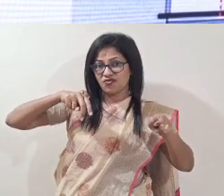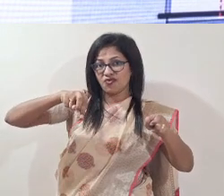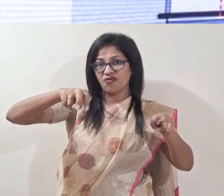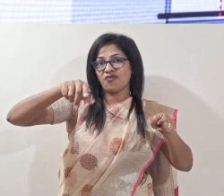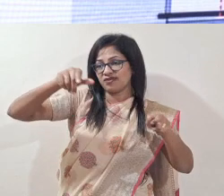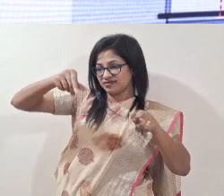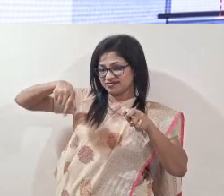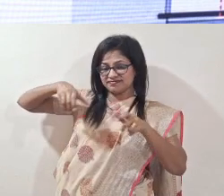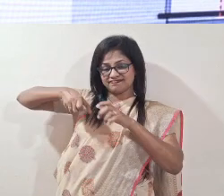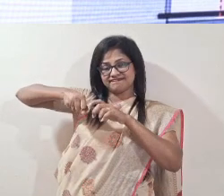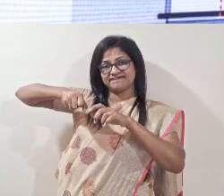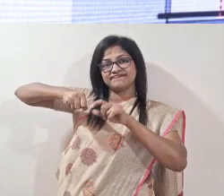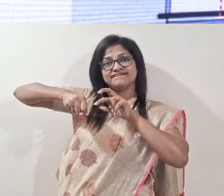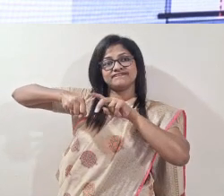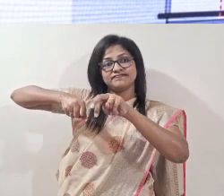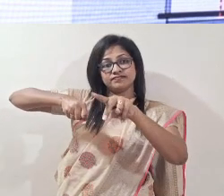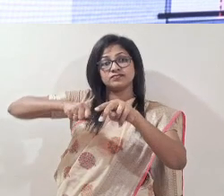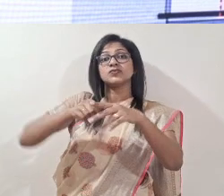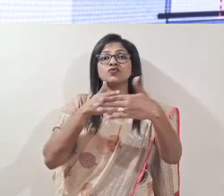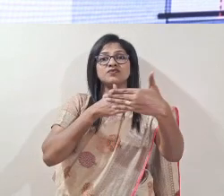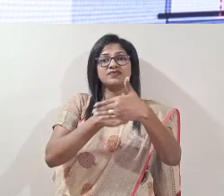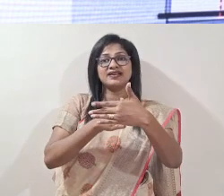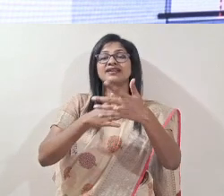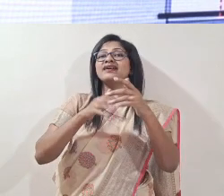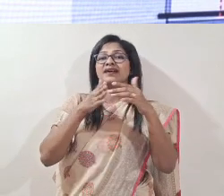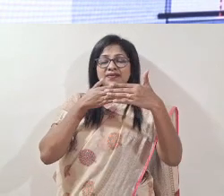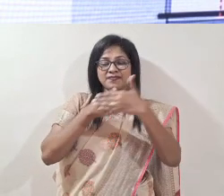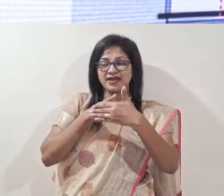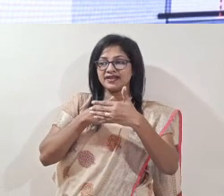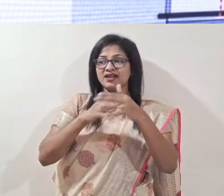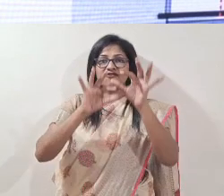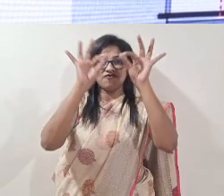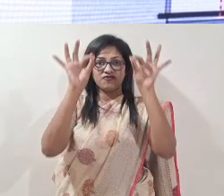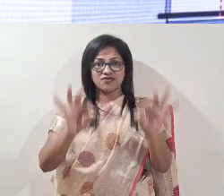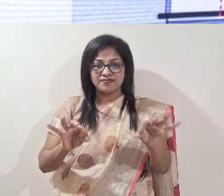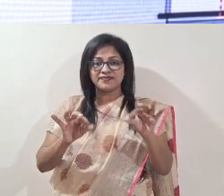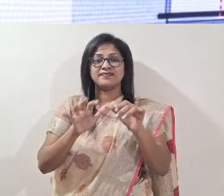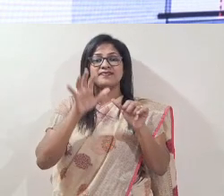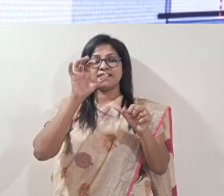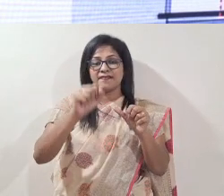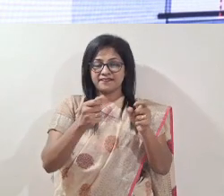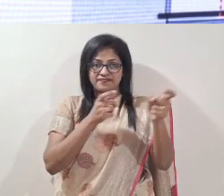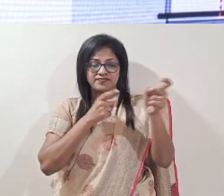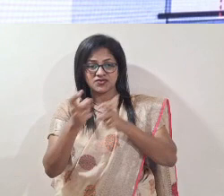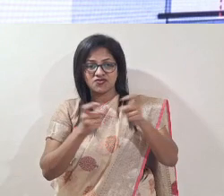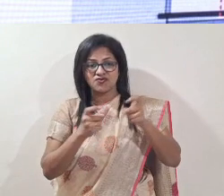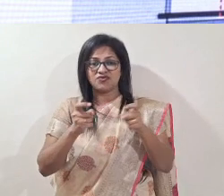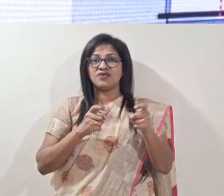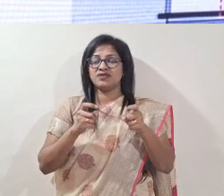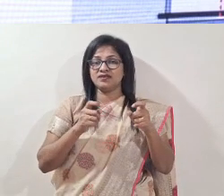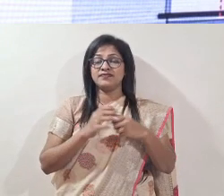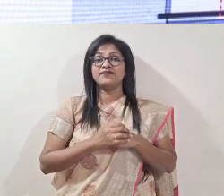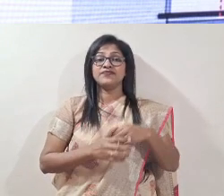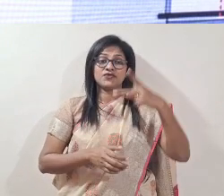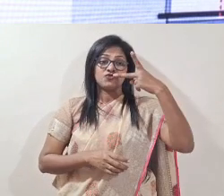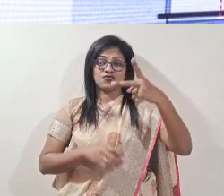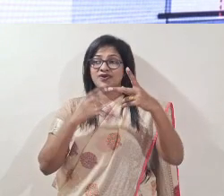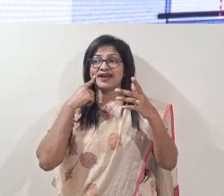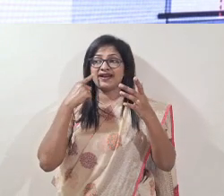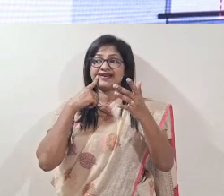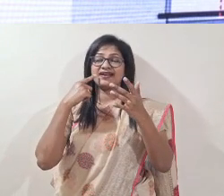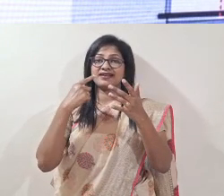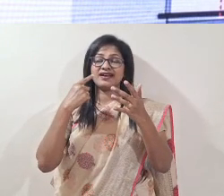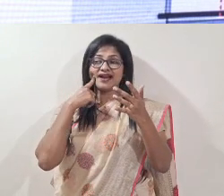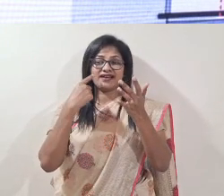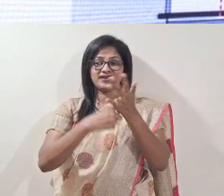to formulate a barrier or access controlled barrier system for footpath users. So the two IRC codes